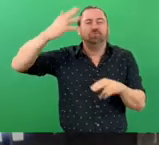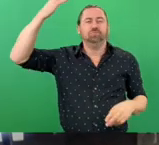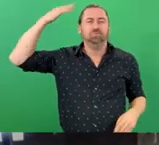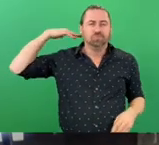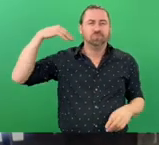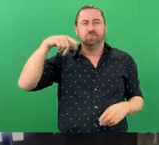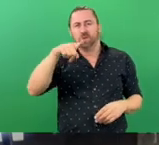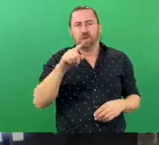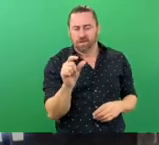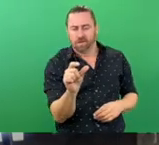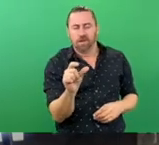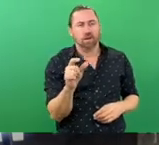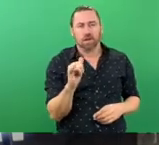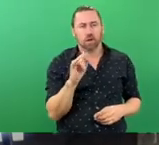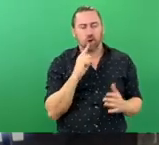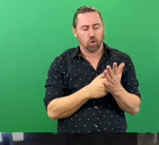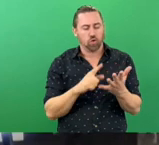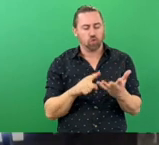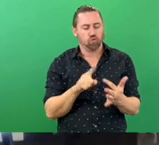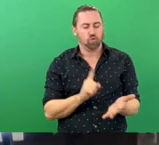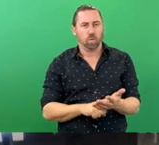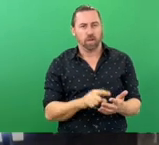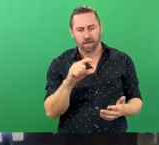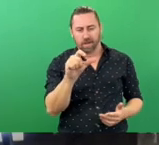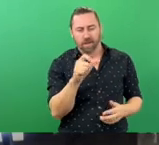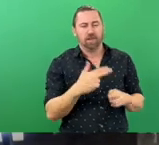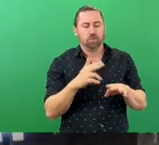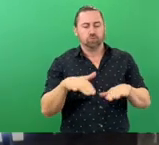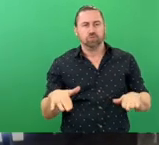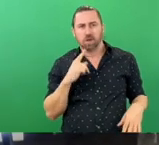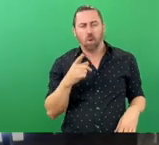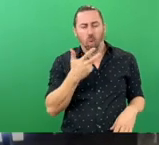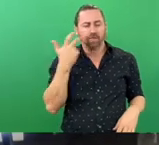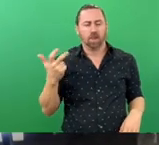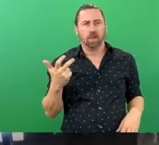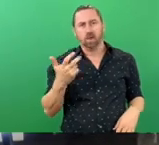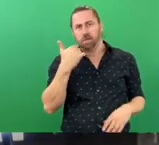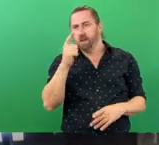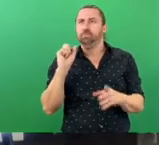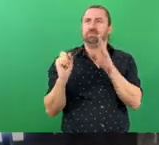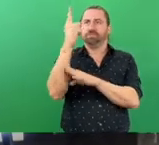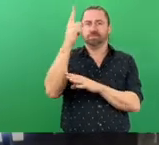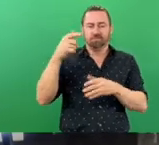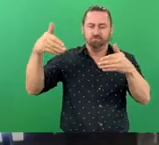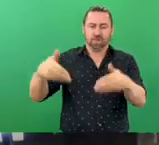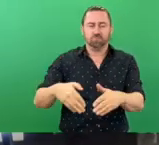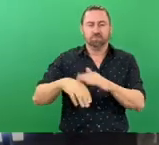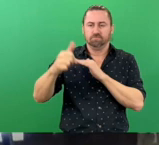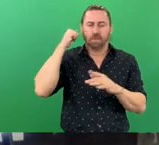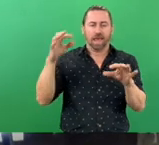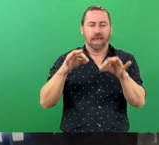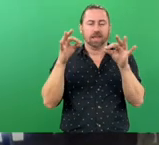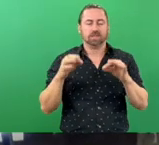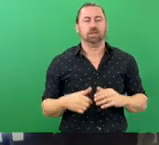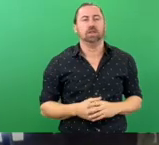sharpener or one of these cruel little wedge shaped ones that they buy for kids, and these things are awful. You should just bury these in your yard.